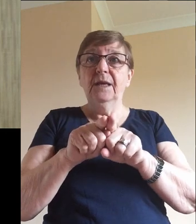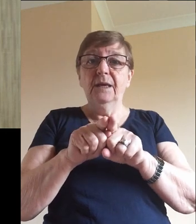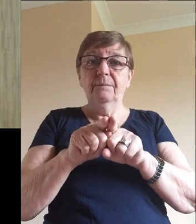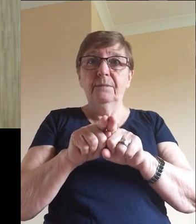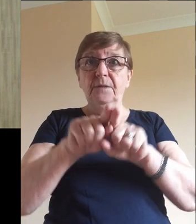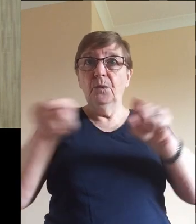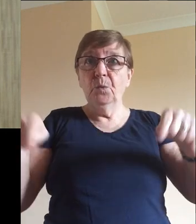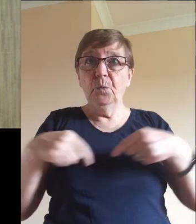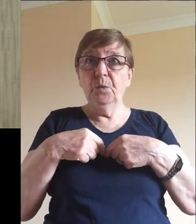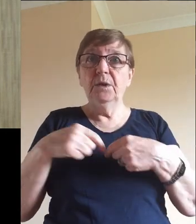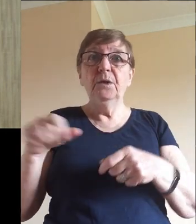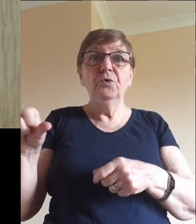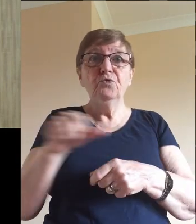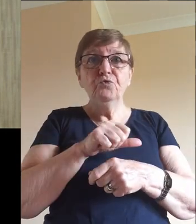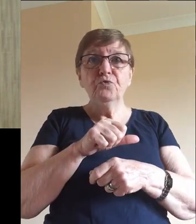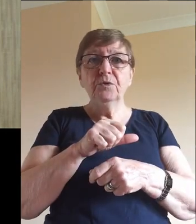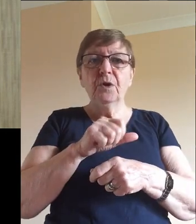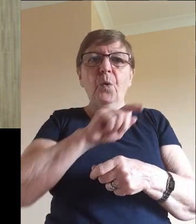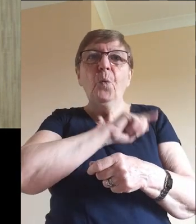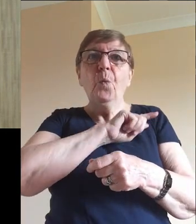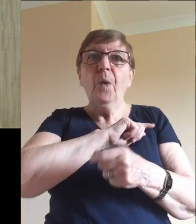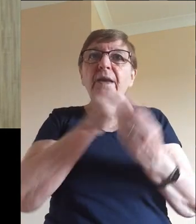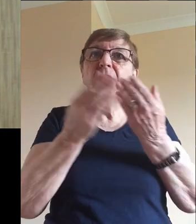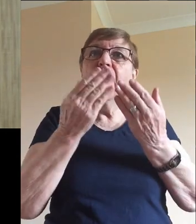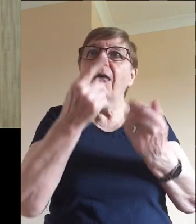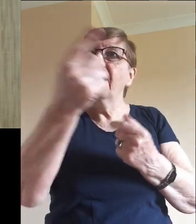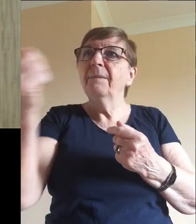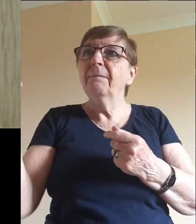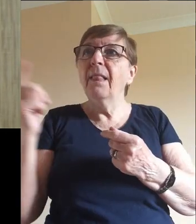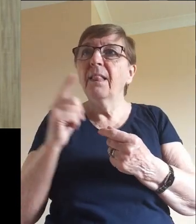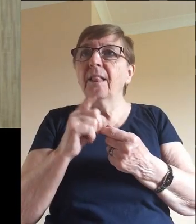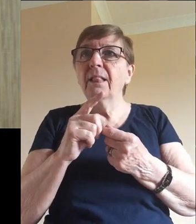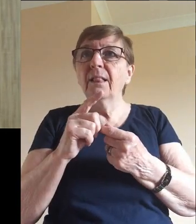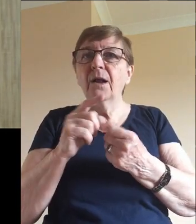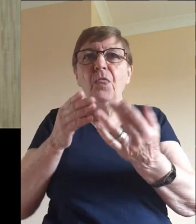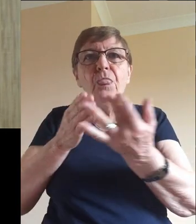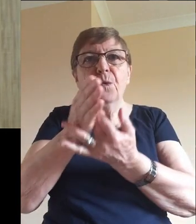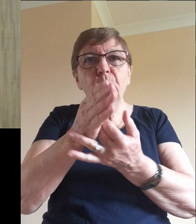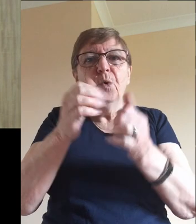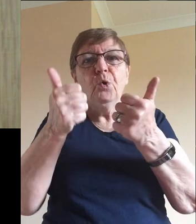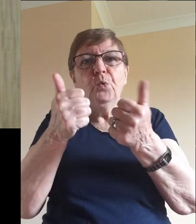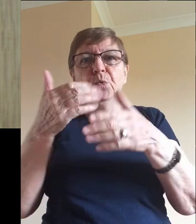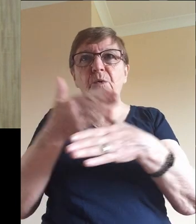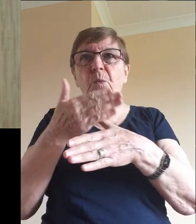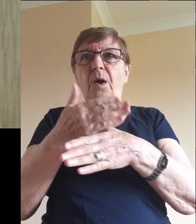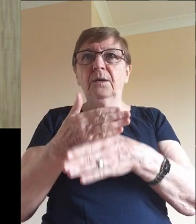that we are to be winning over evil with good in whatever ways that we can.